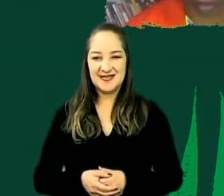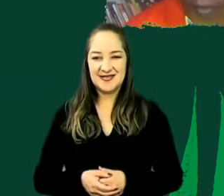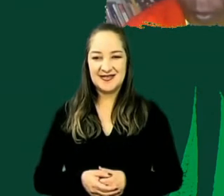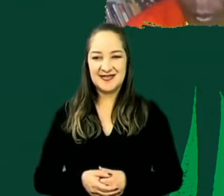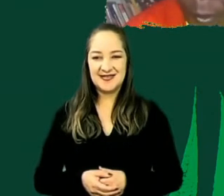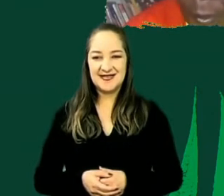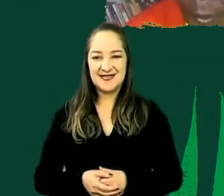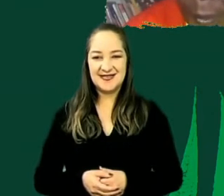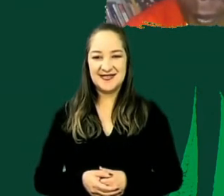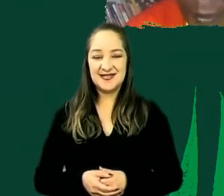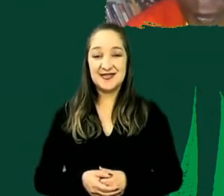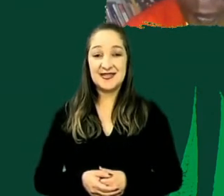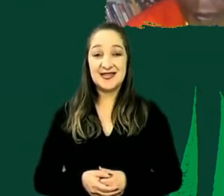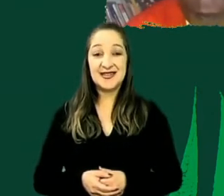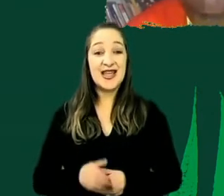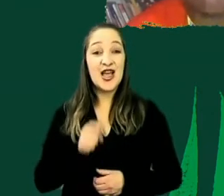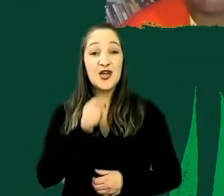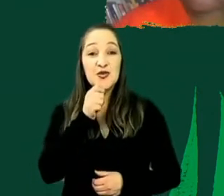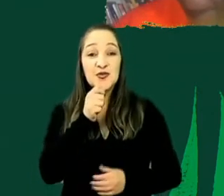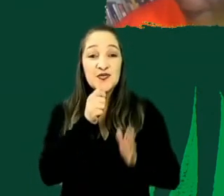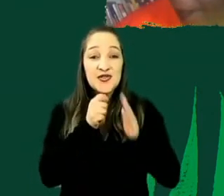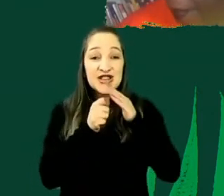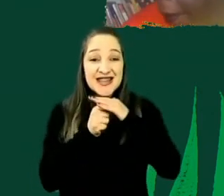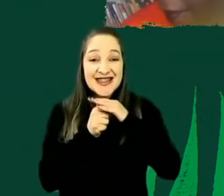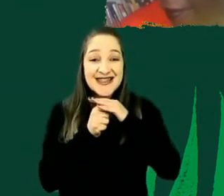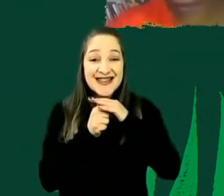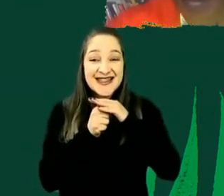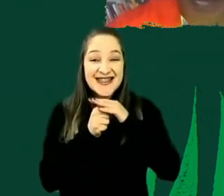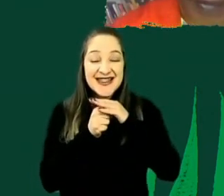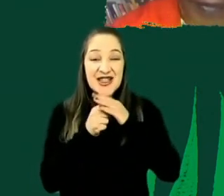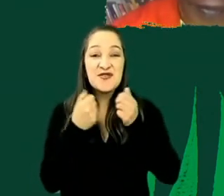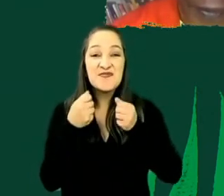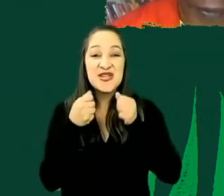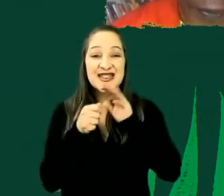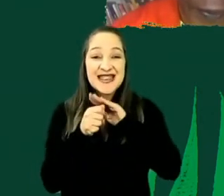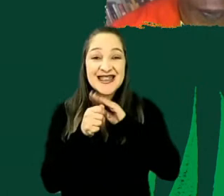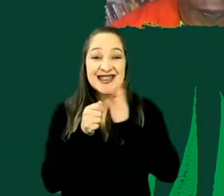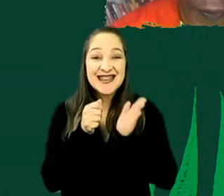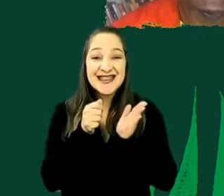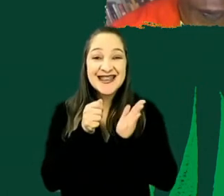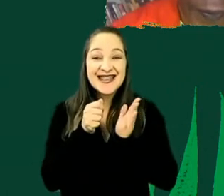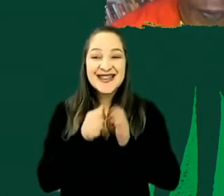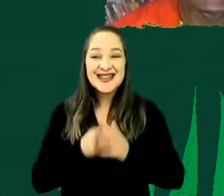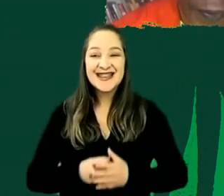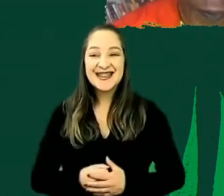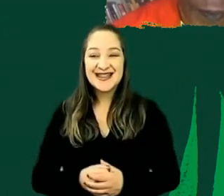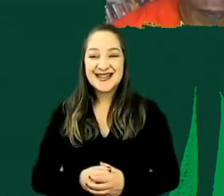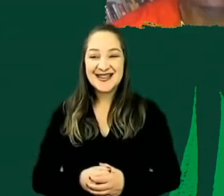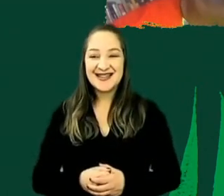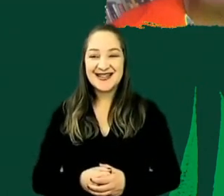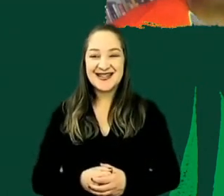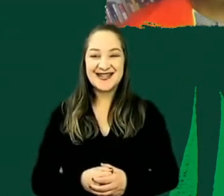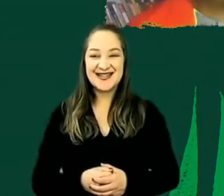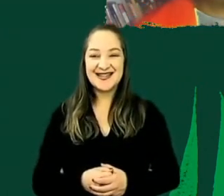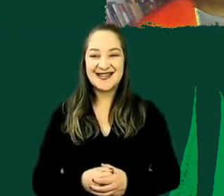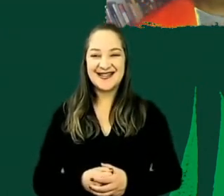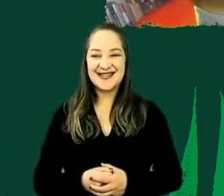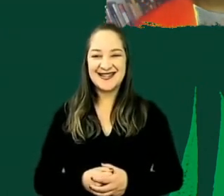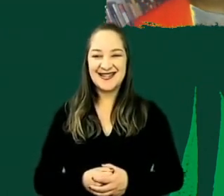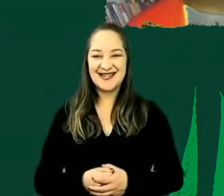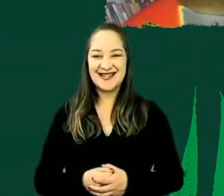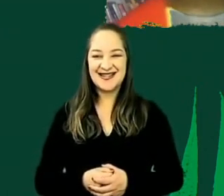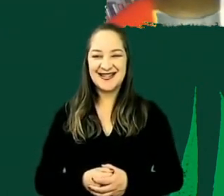Conceição's microphone is turned off. I think your microphone is turned off, Conceição. You need to unmute your microphone. There we go.